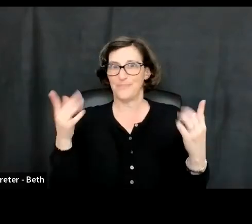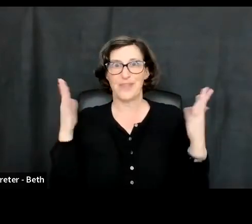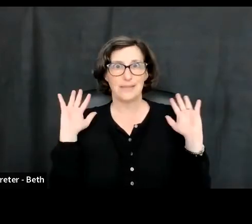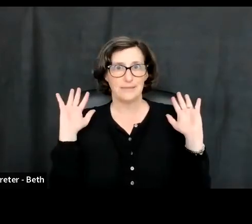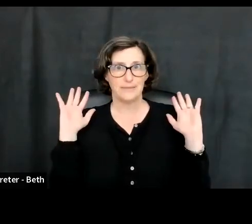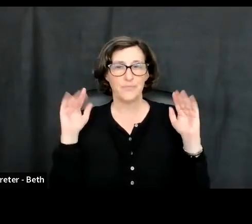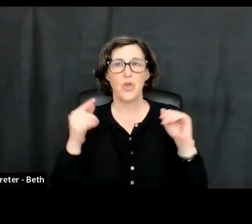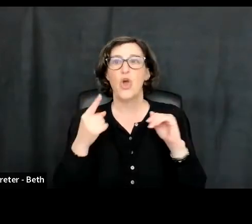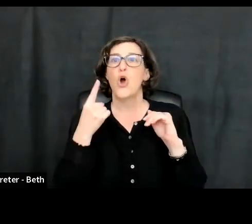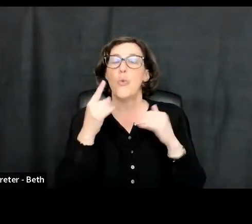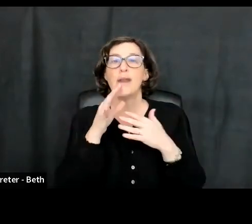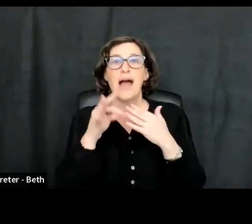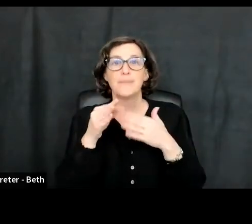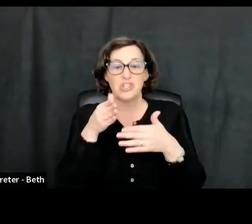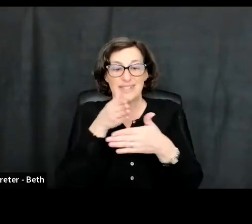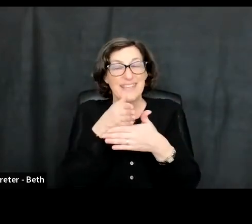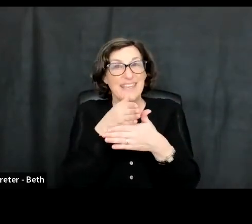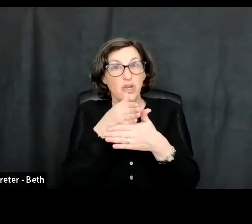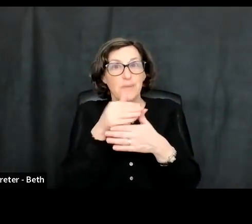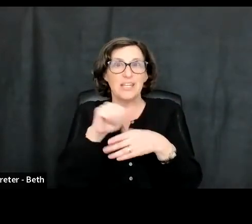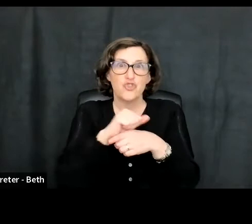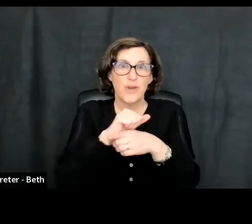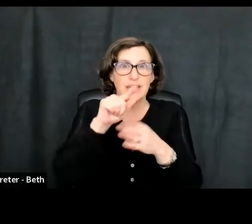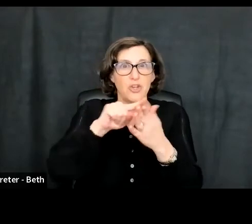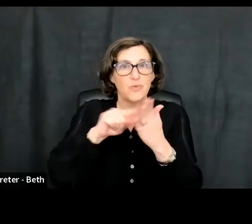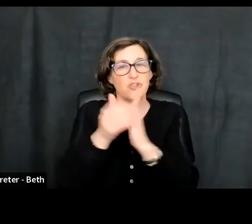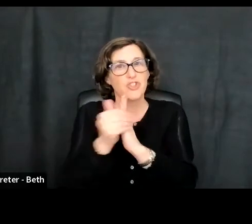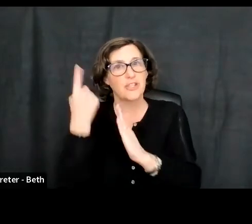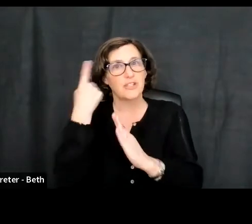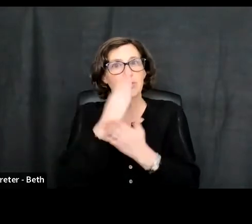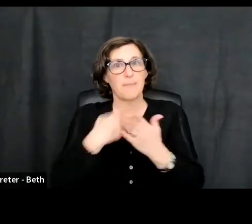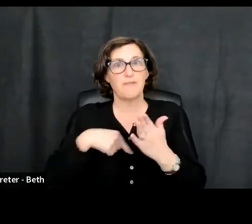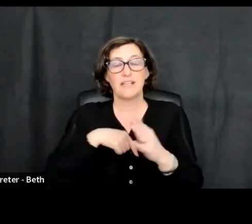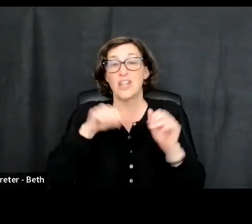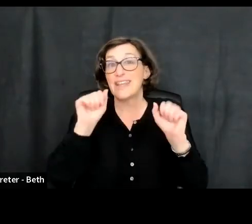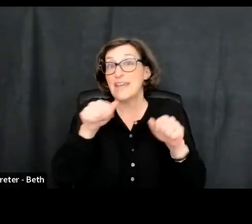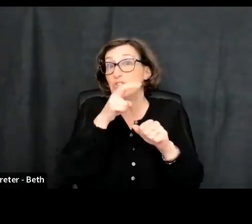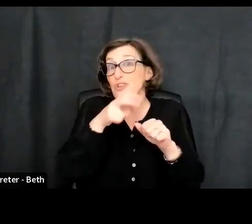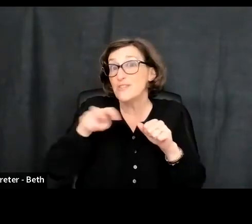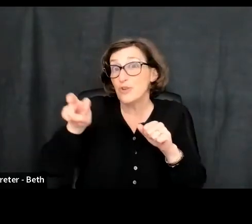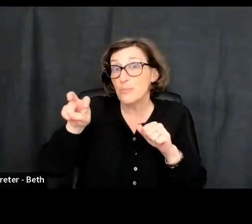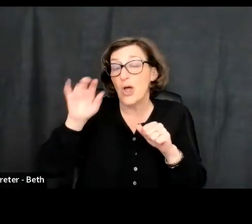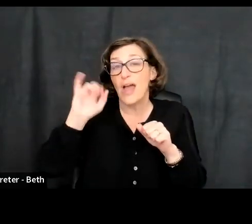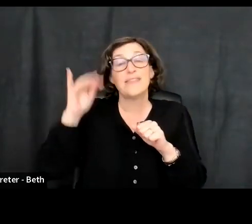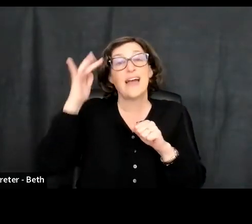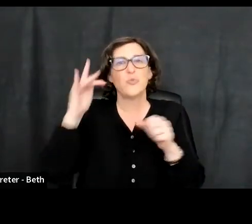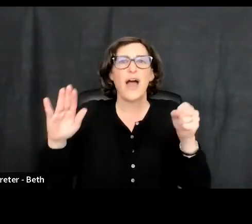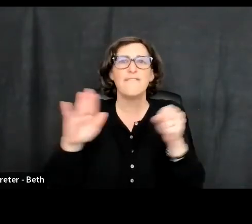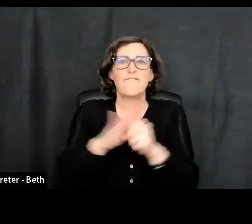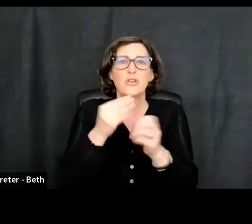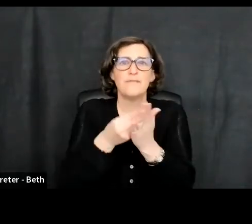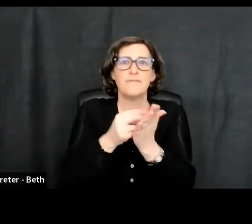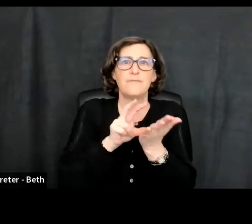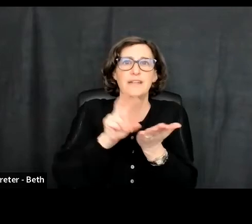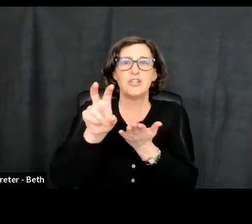was intermediate training in research skills for some of us, which are transferable. And this is also why fully funded centers for